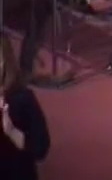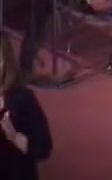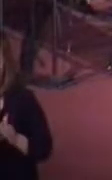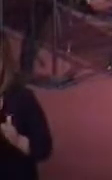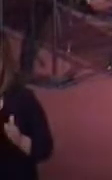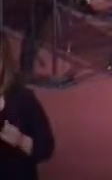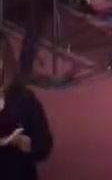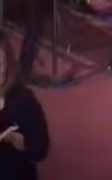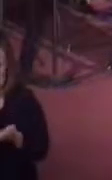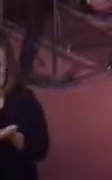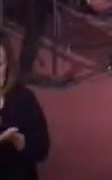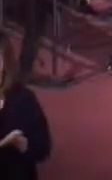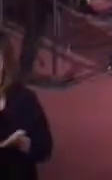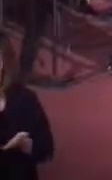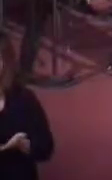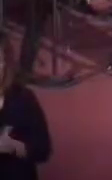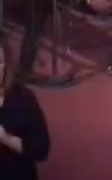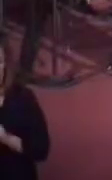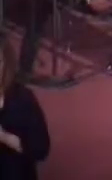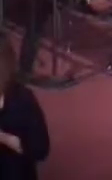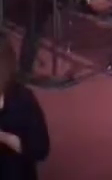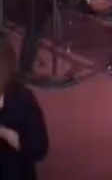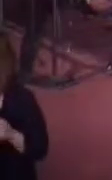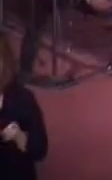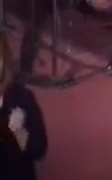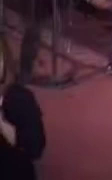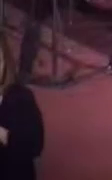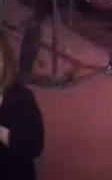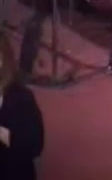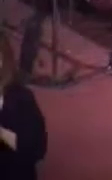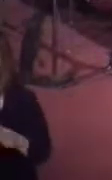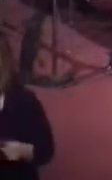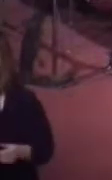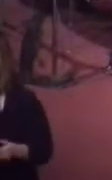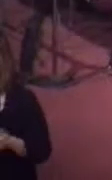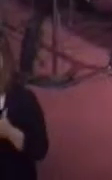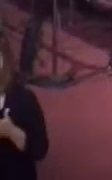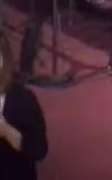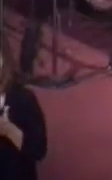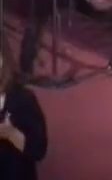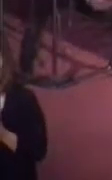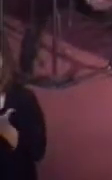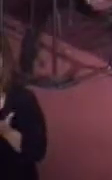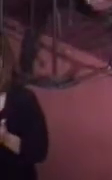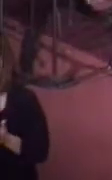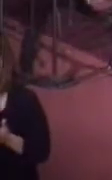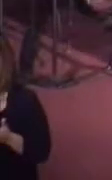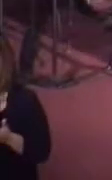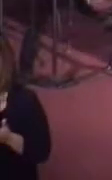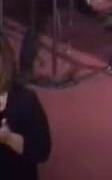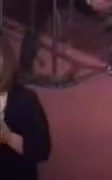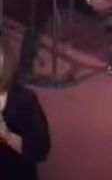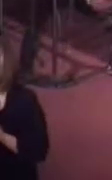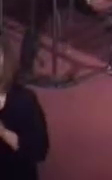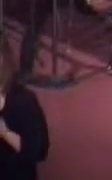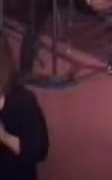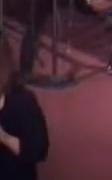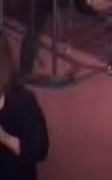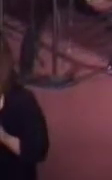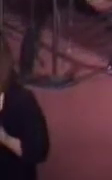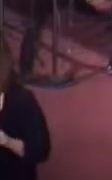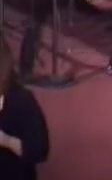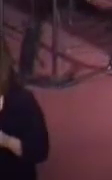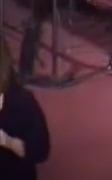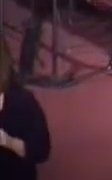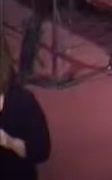king, not even the king could overturn it. And if you read the book of Esther, you'll find this emphatically true with the king of Persia. And